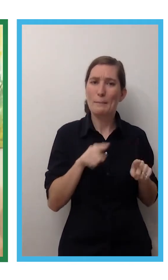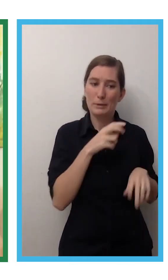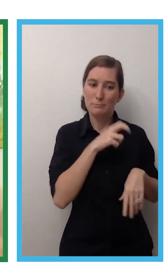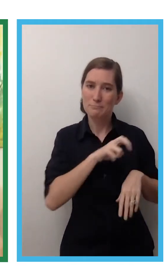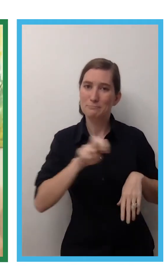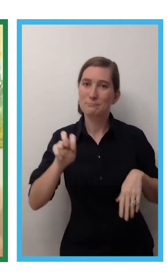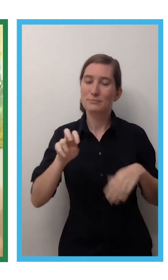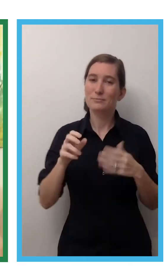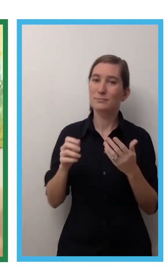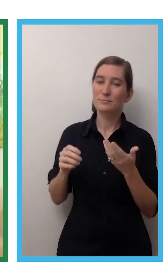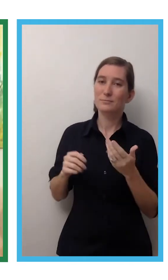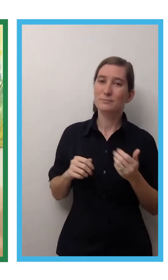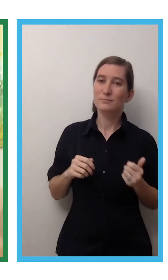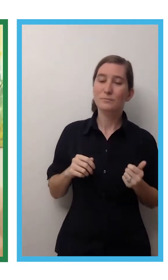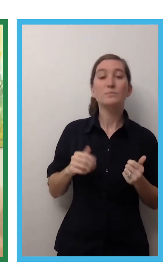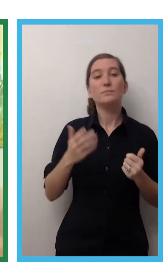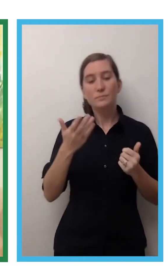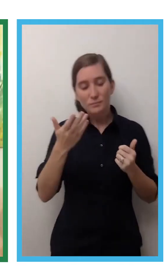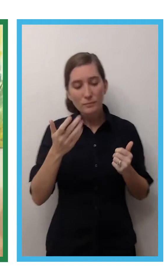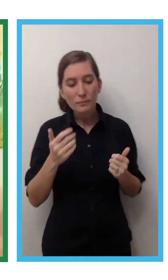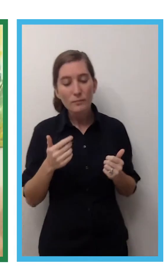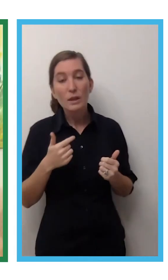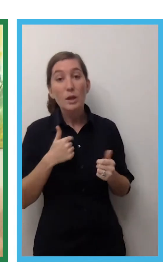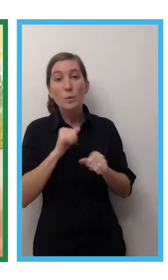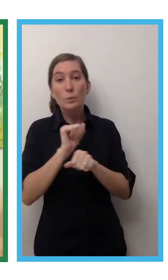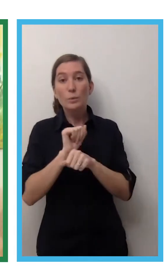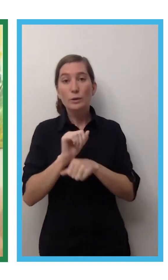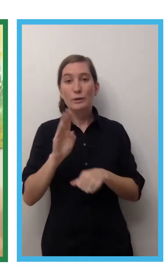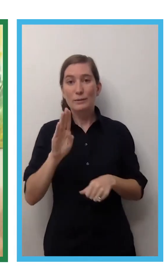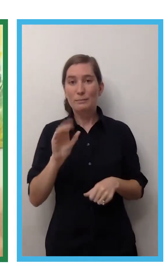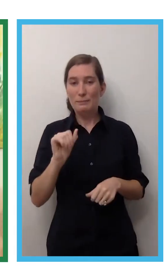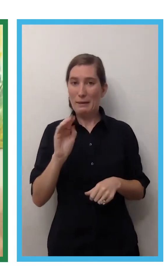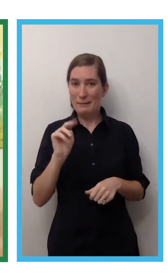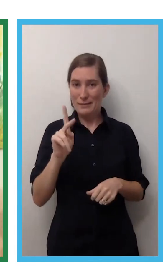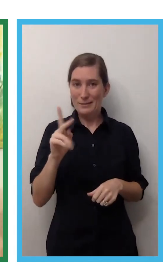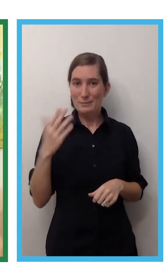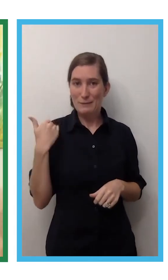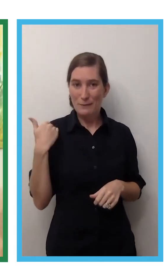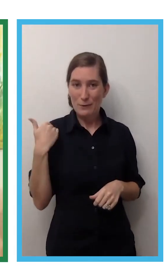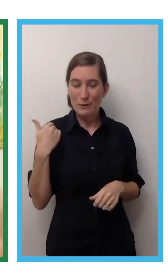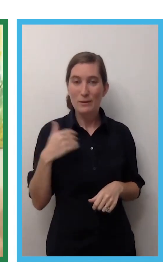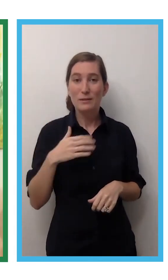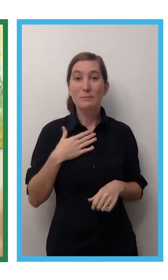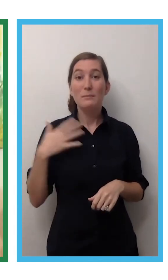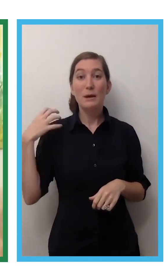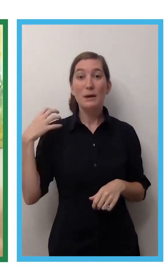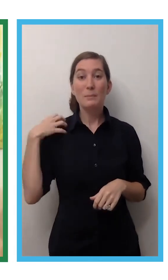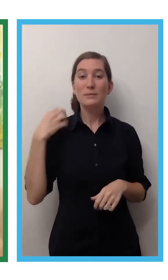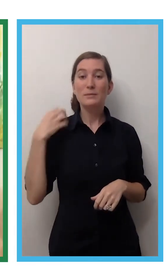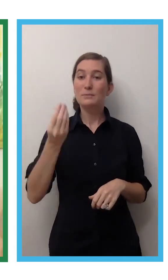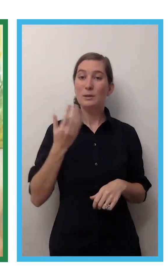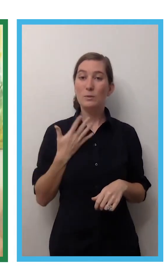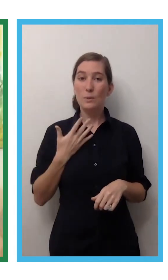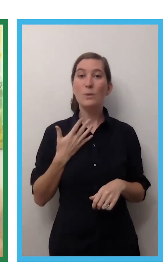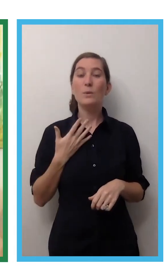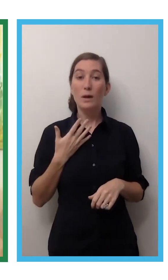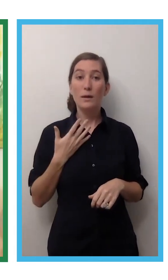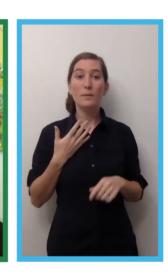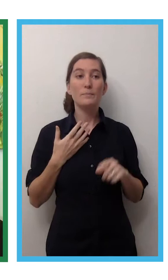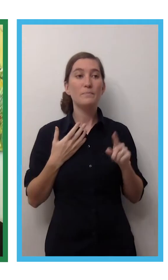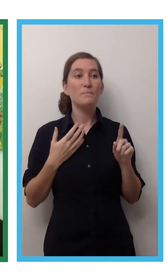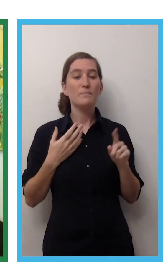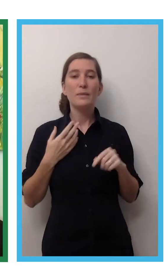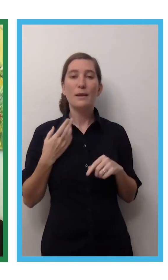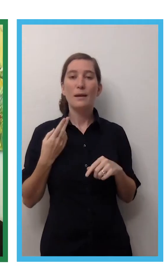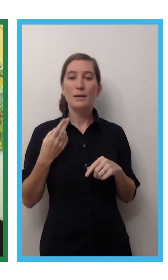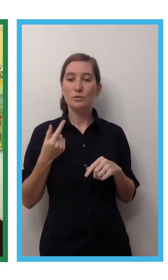and my boss came in one day and he said, Ford and GM came in today and did a presentation together.